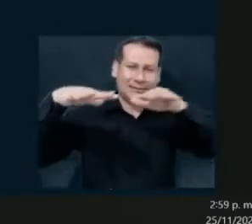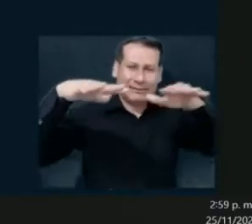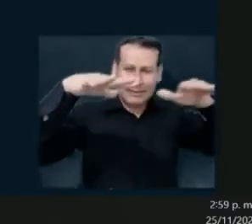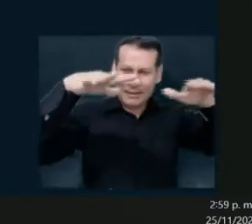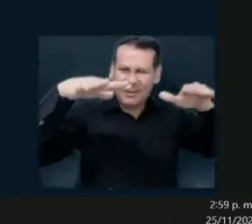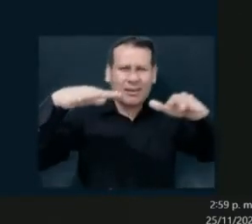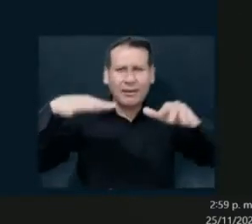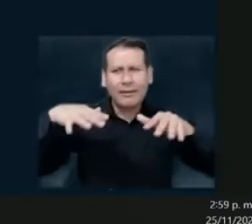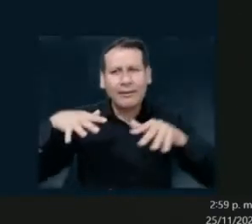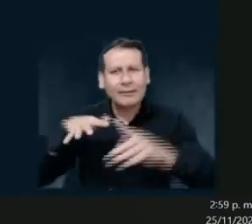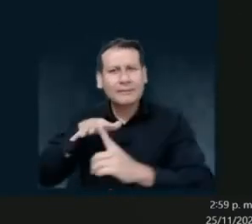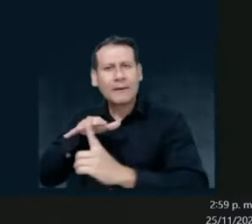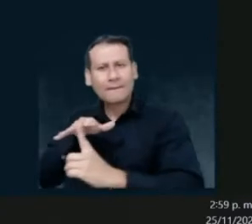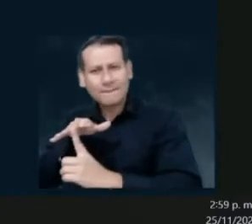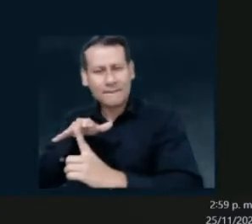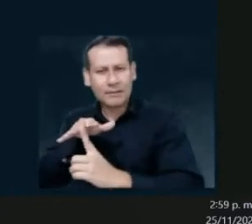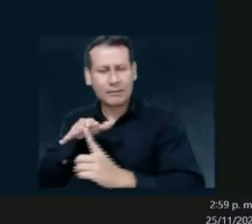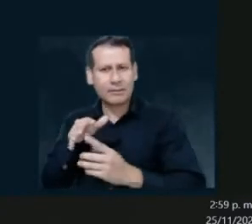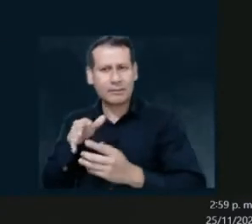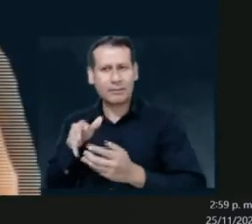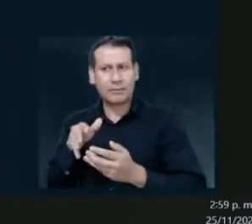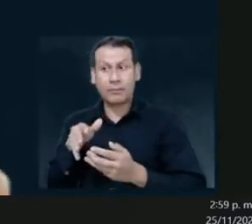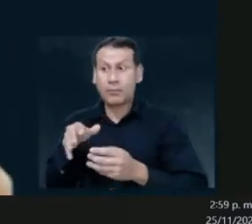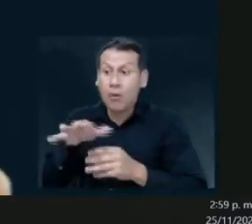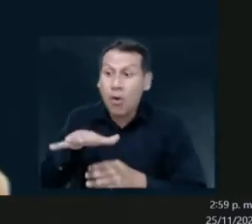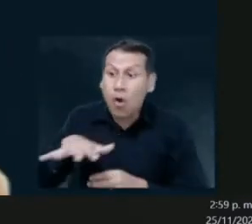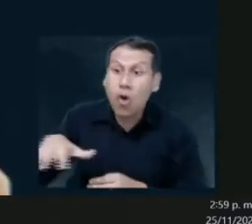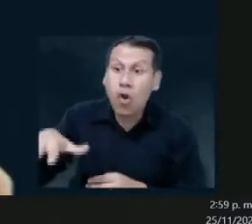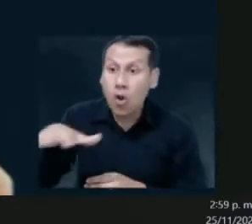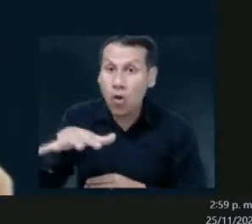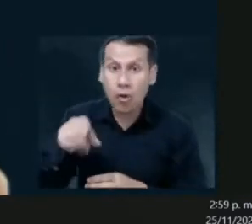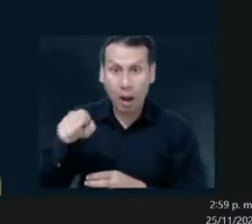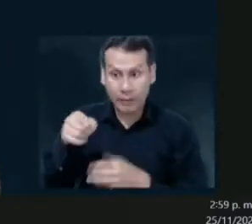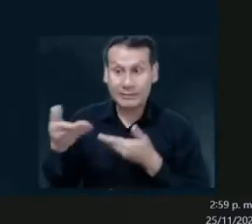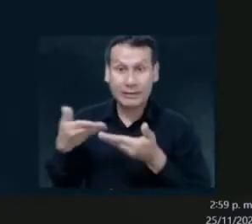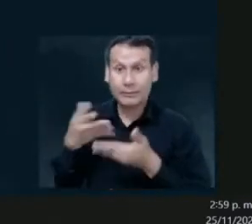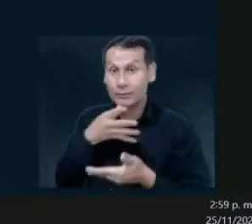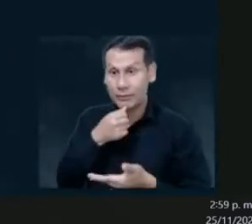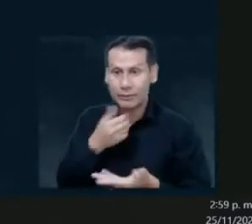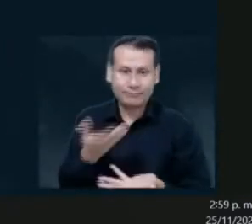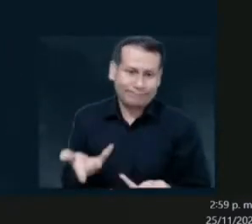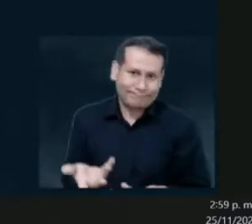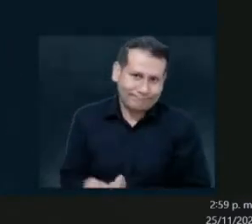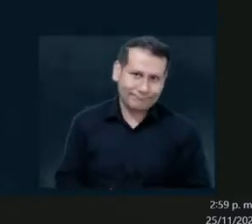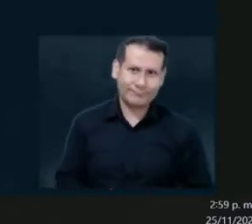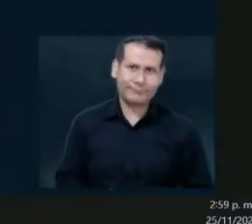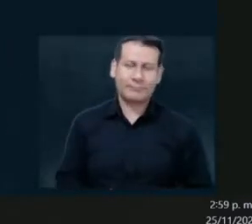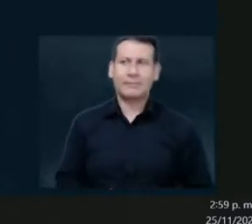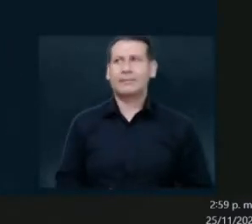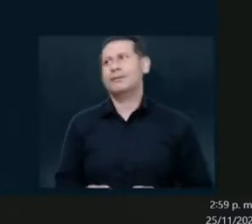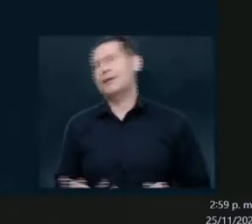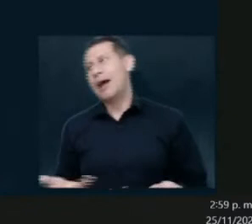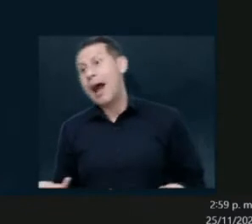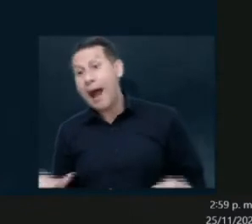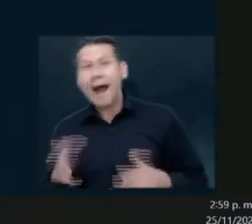Clearly, where we don't have any of those who don't have a service provider, doesn't make any sense.